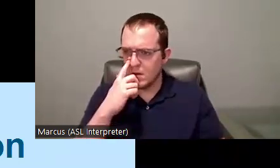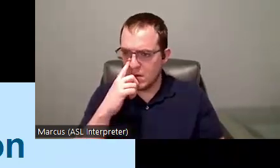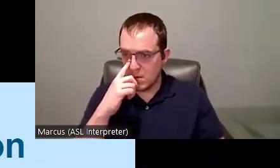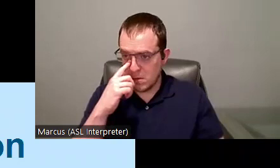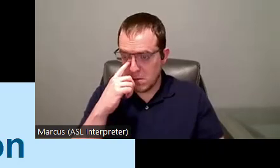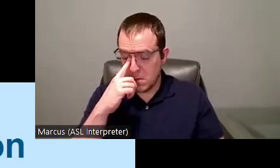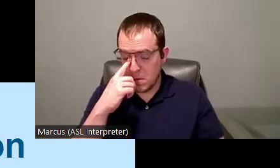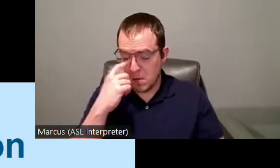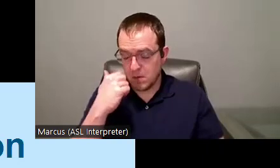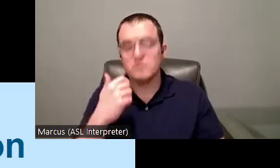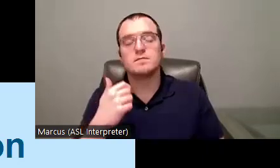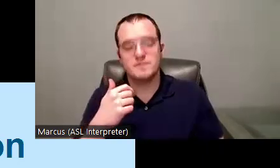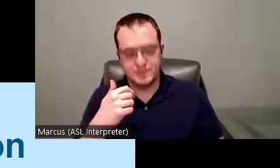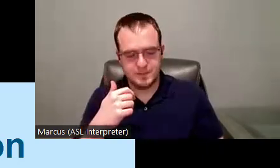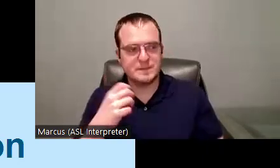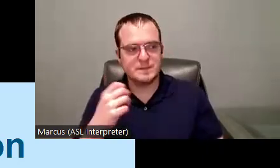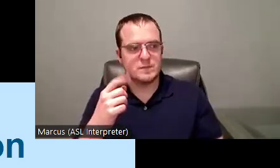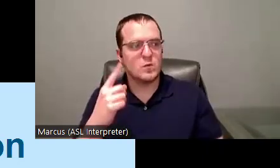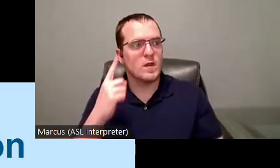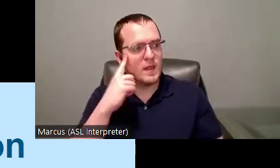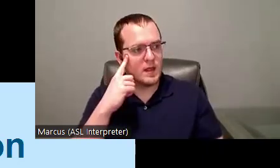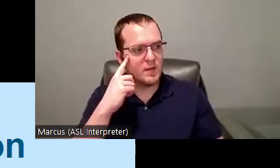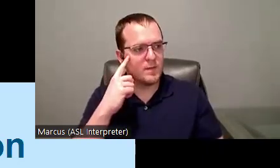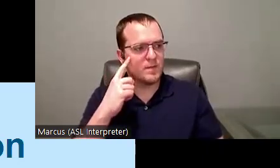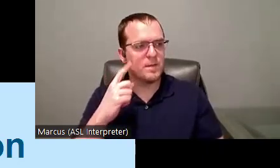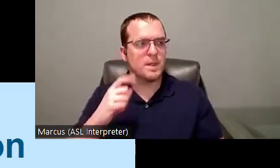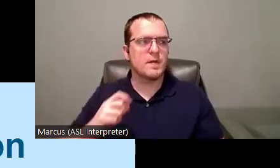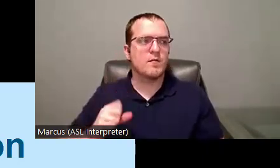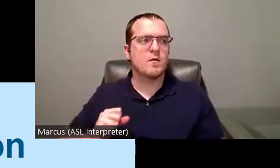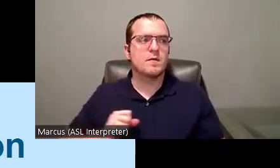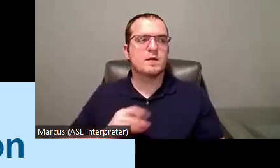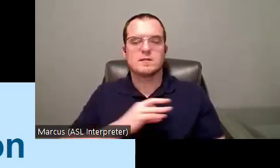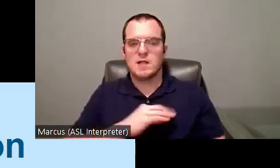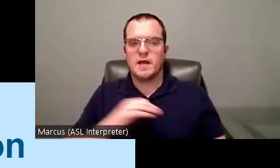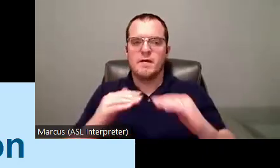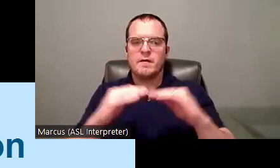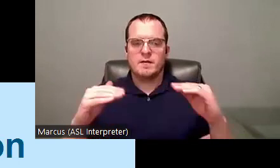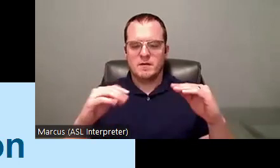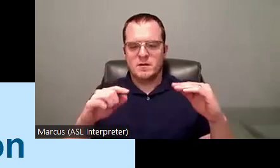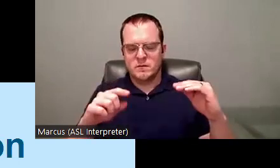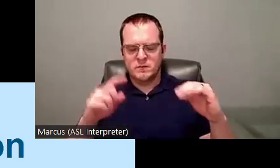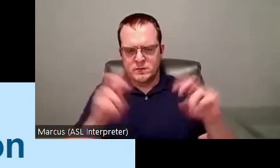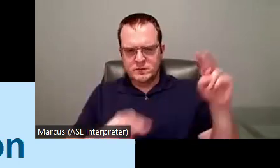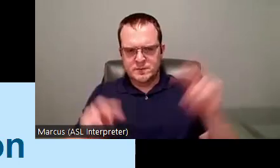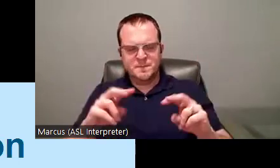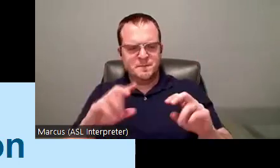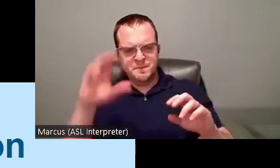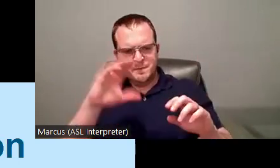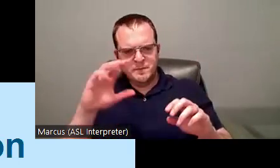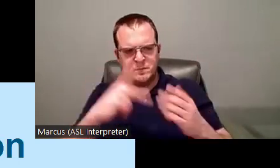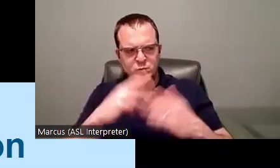So I think from the staff level, we can encourage projects to seek project-based